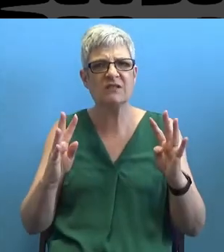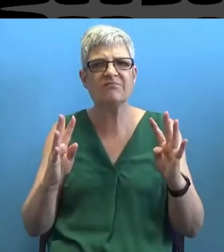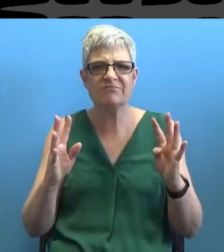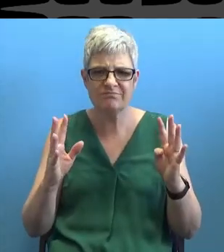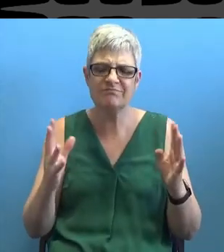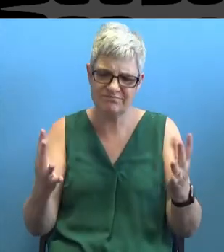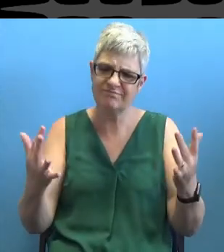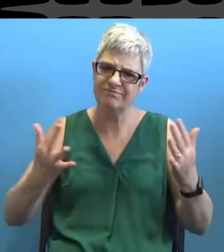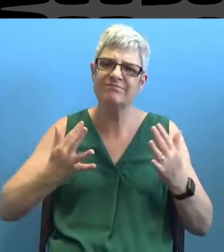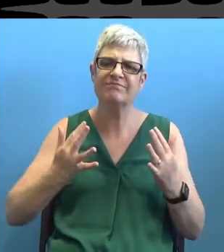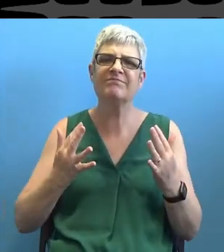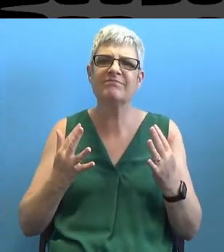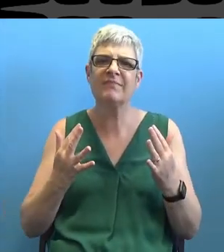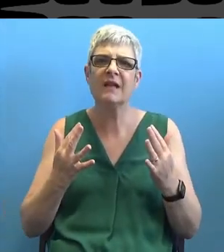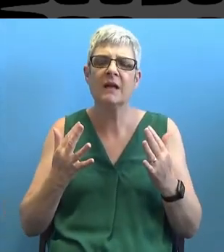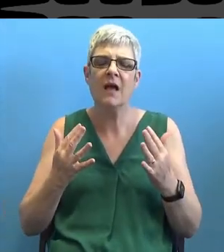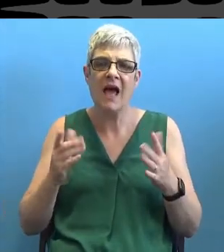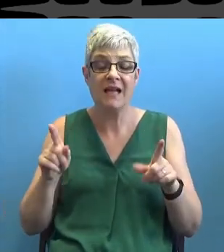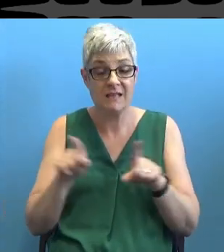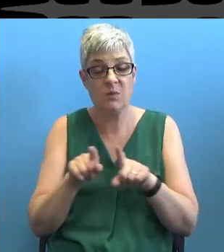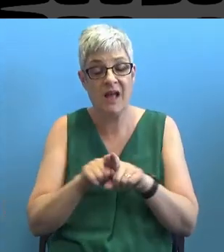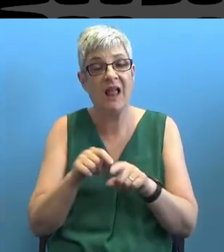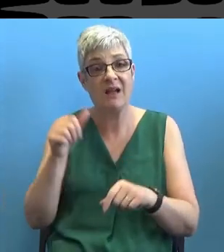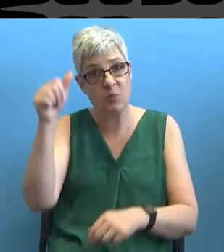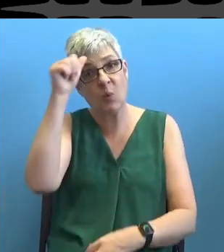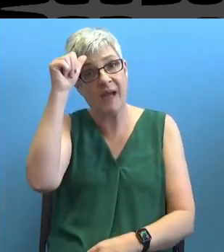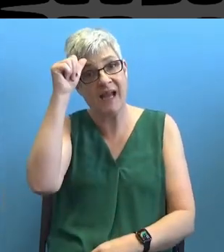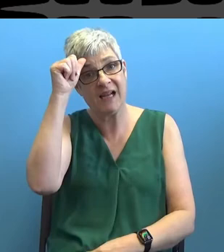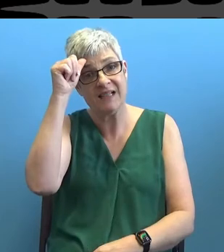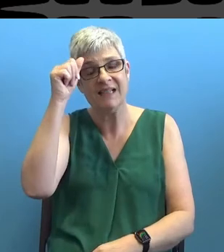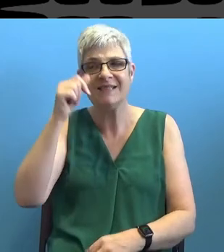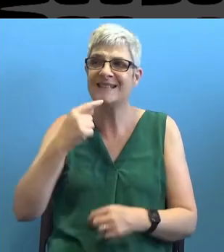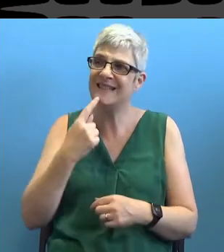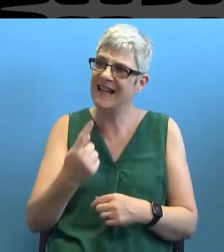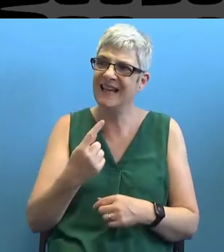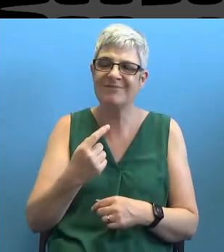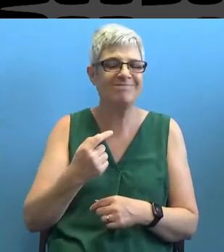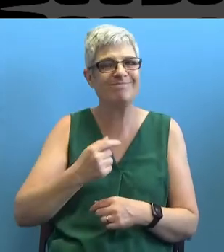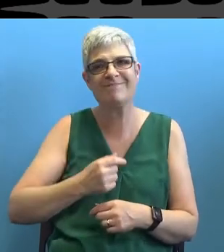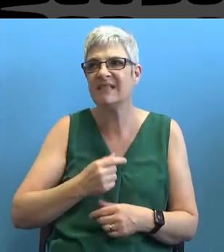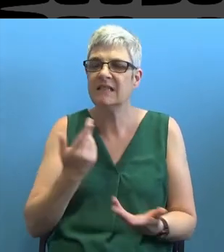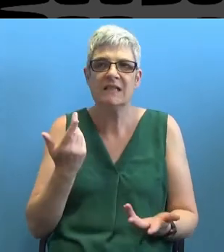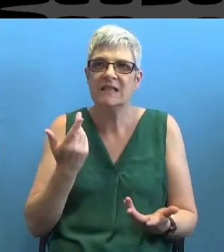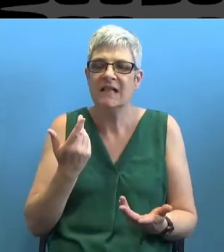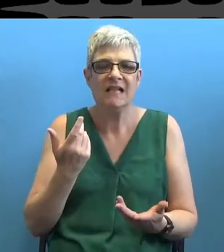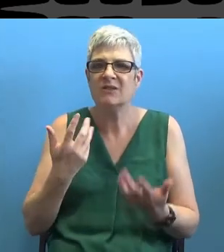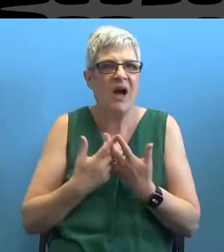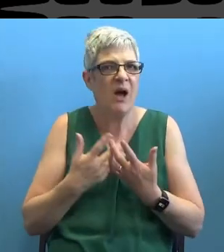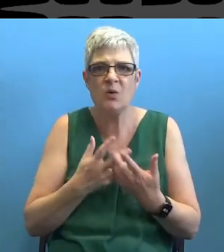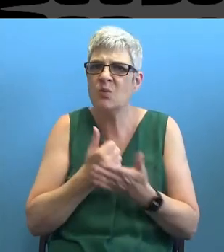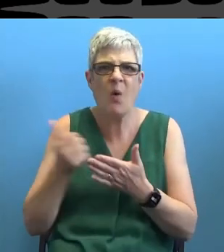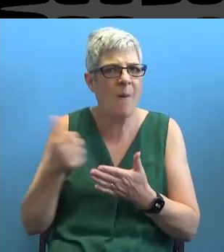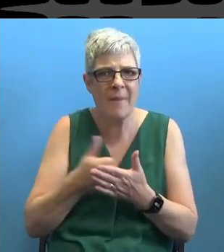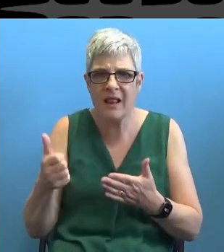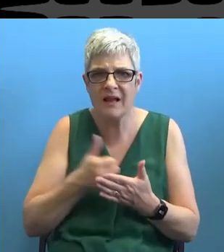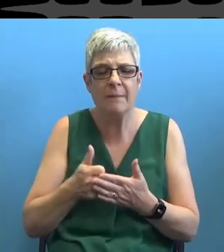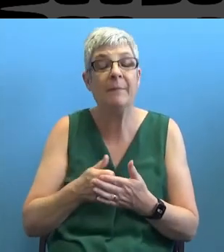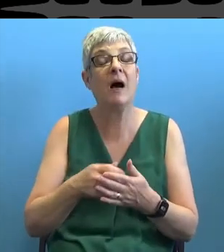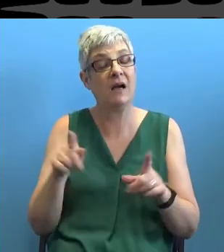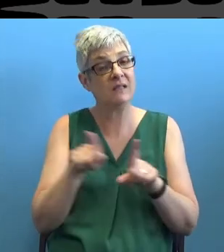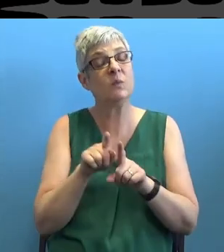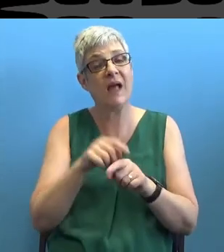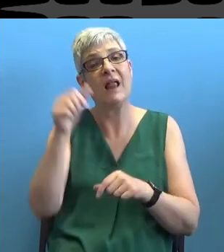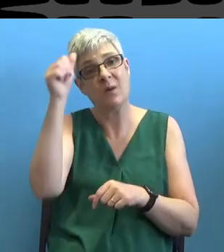of, well, this is not how we used to be and used to do it, but more importantly, I'm more aware of this is not how it's supposed